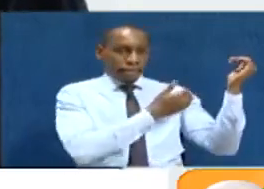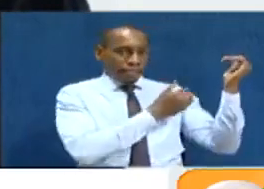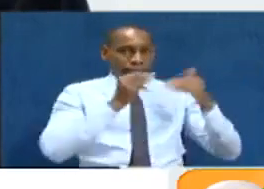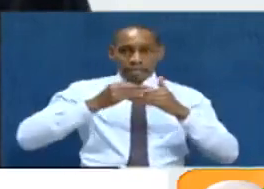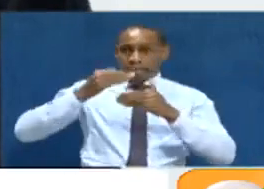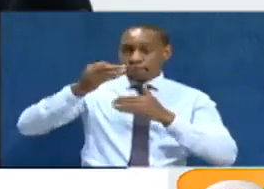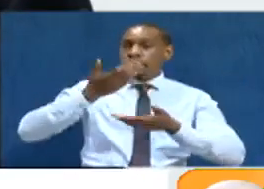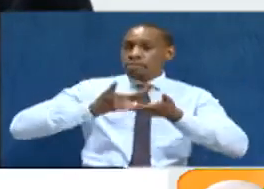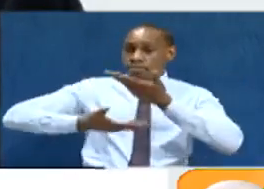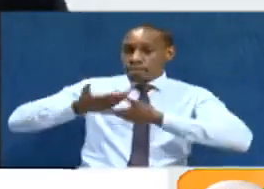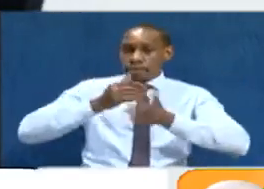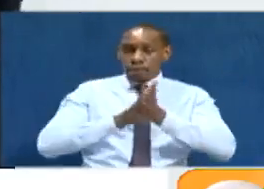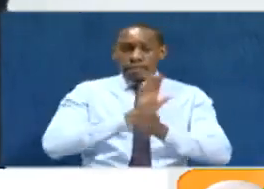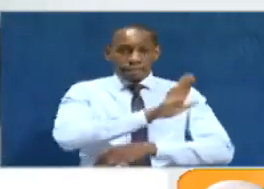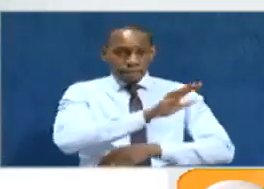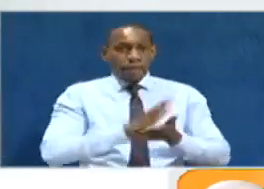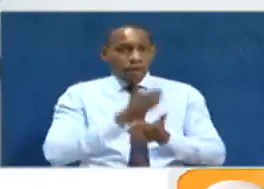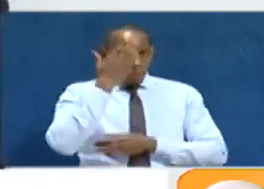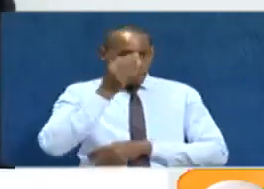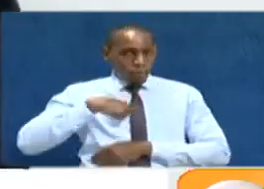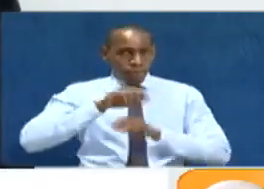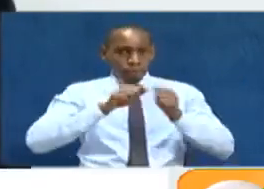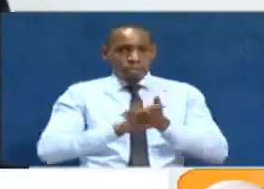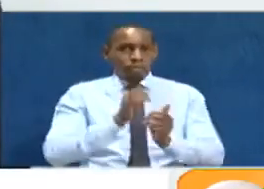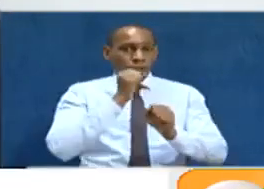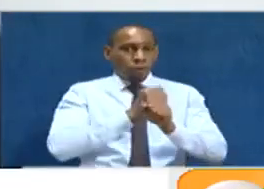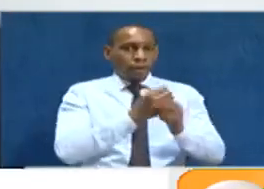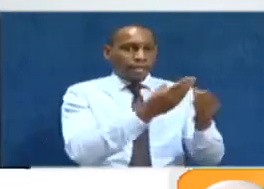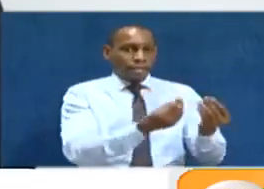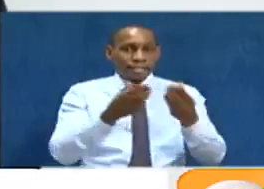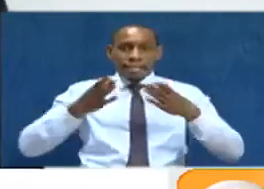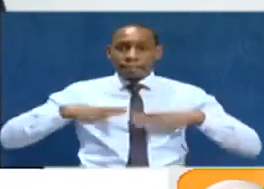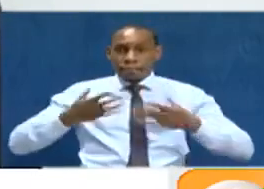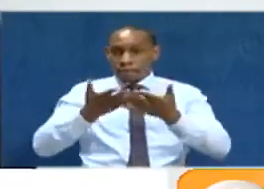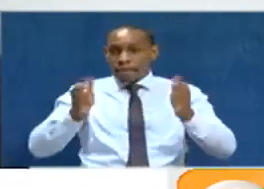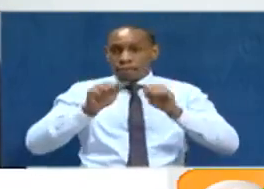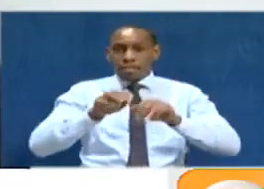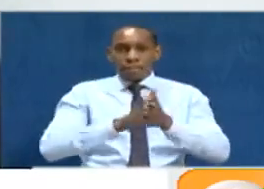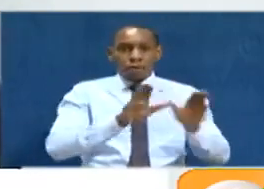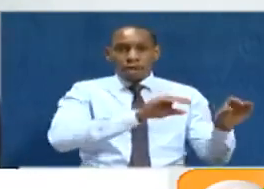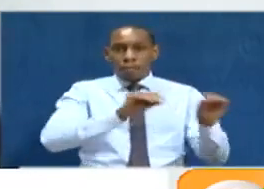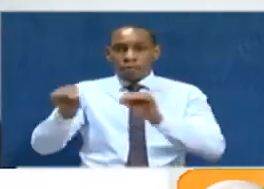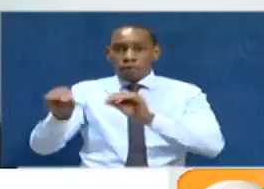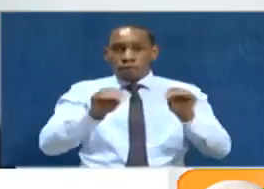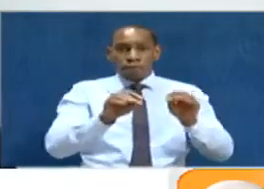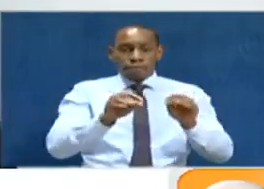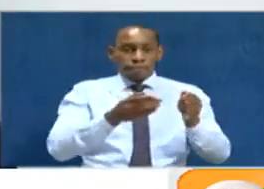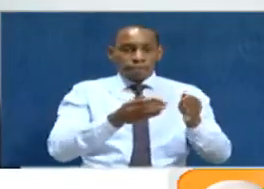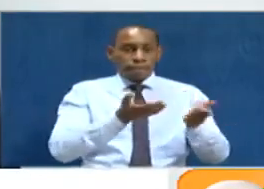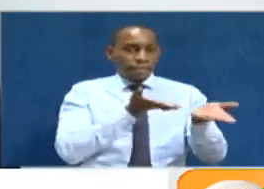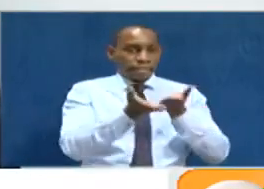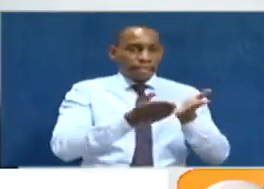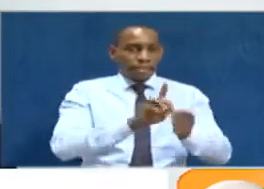to engaging with you so that we can make it easier for our people to move and to trade with each other